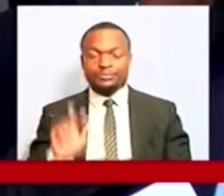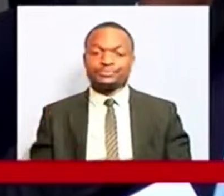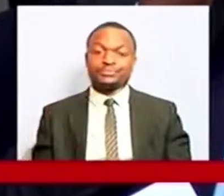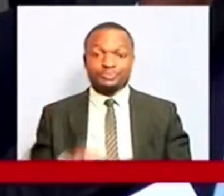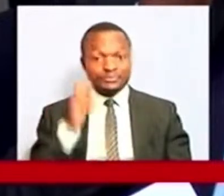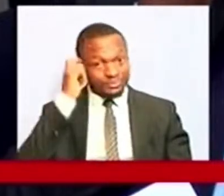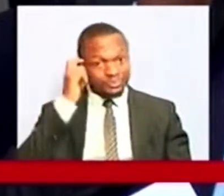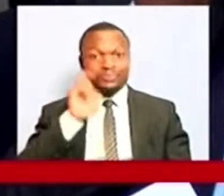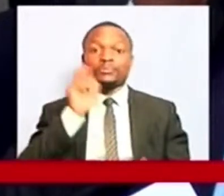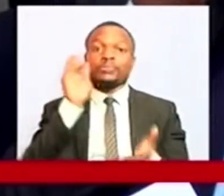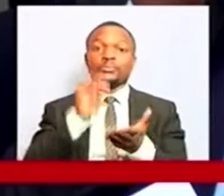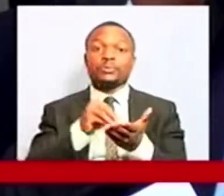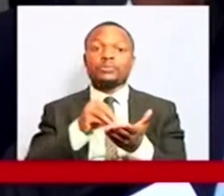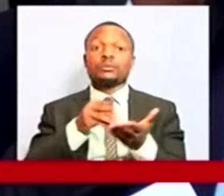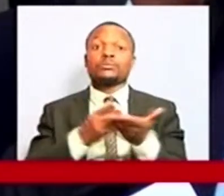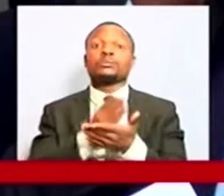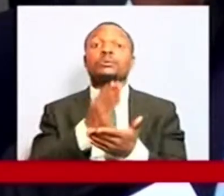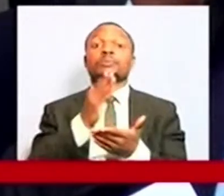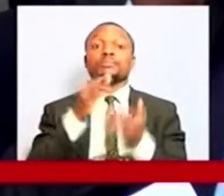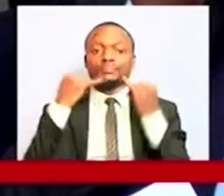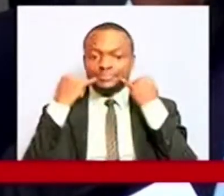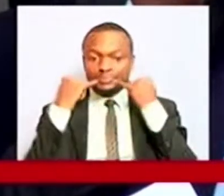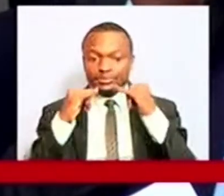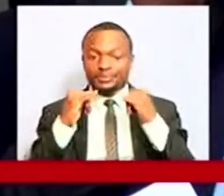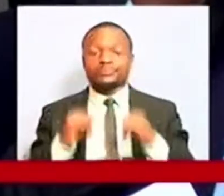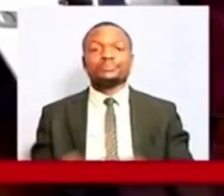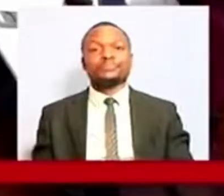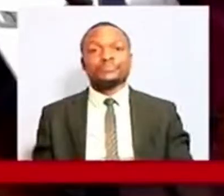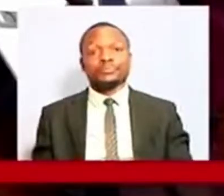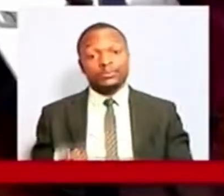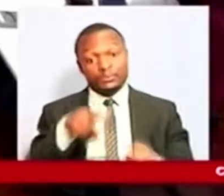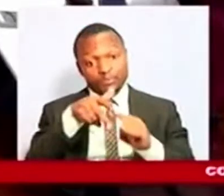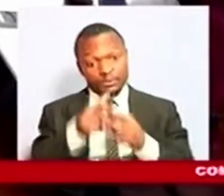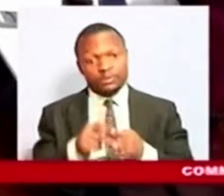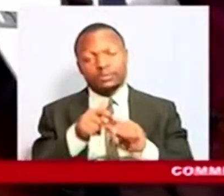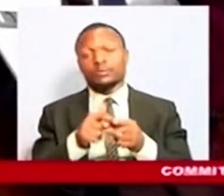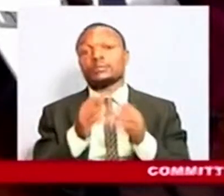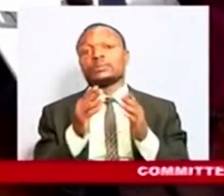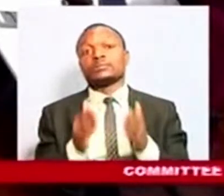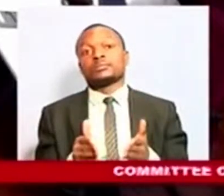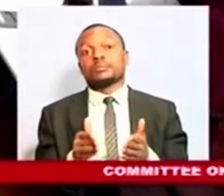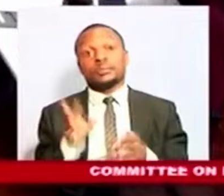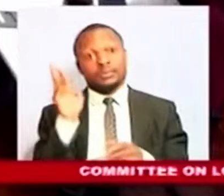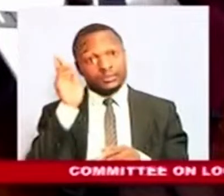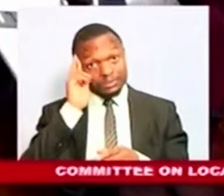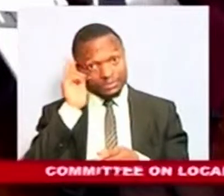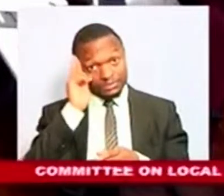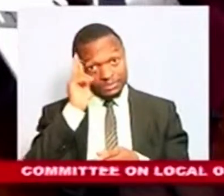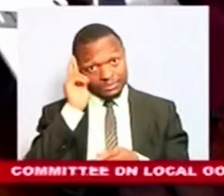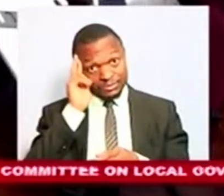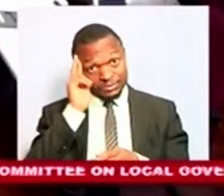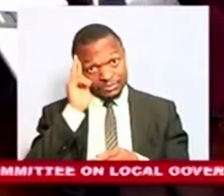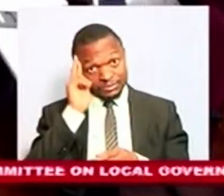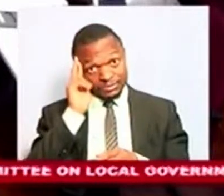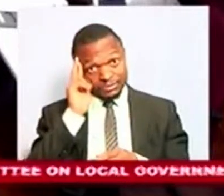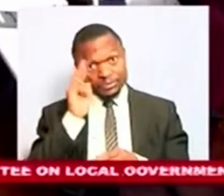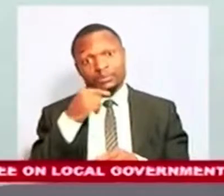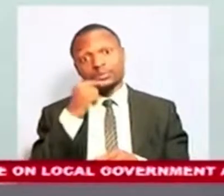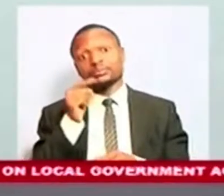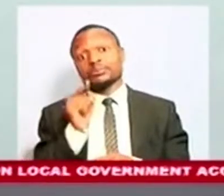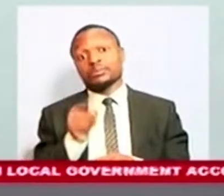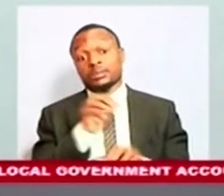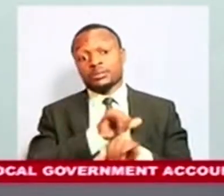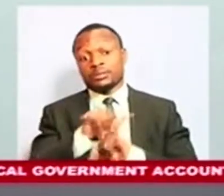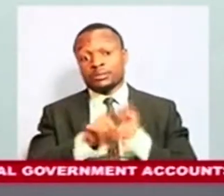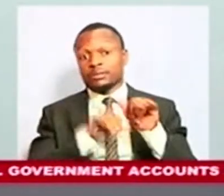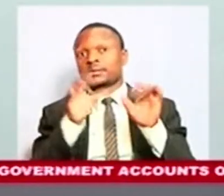that I should put that on record. So, Engineer, remember that we told you that misleading